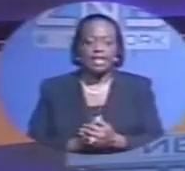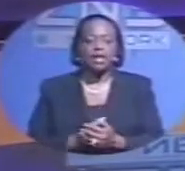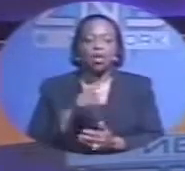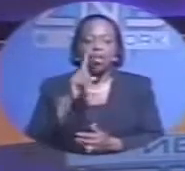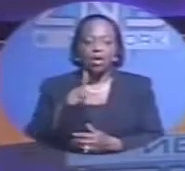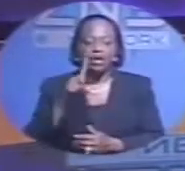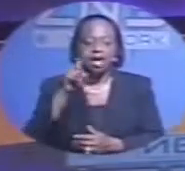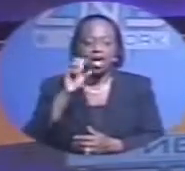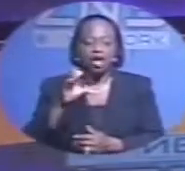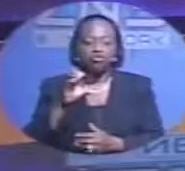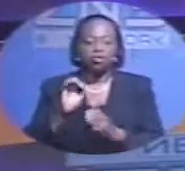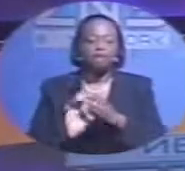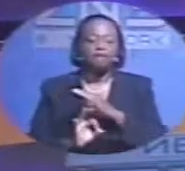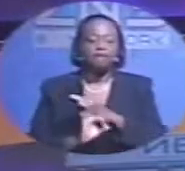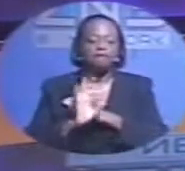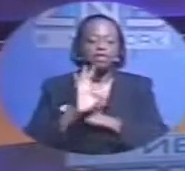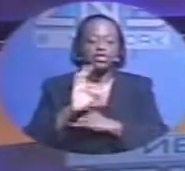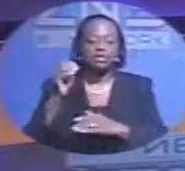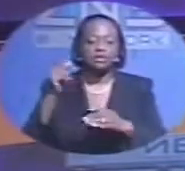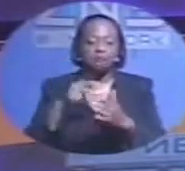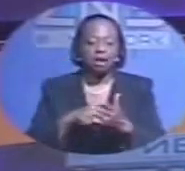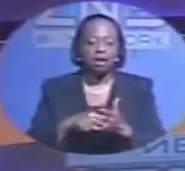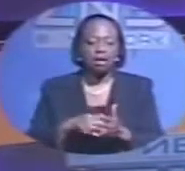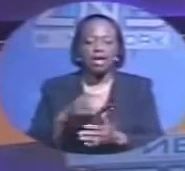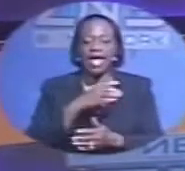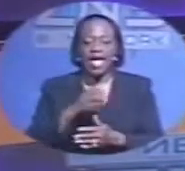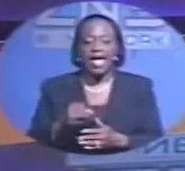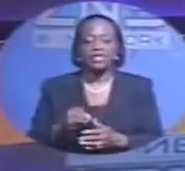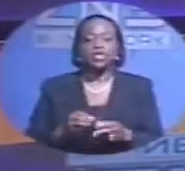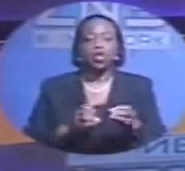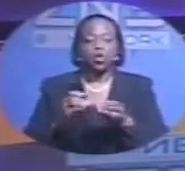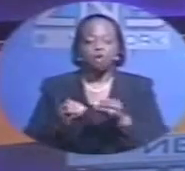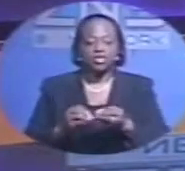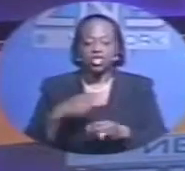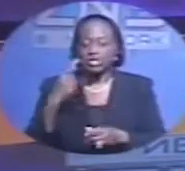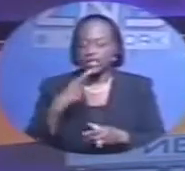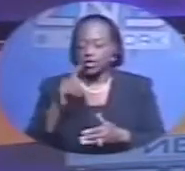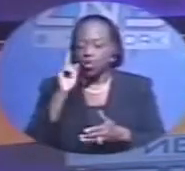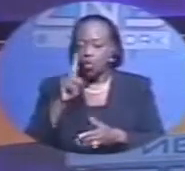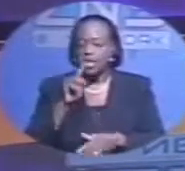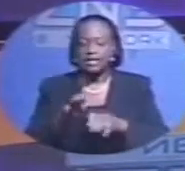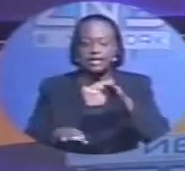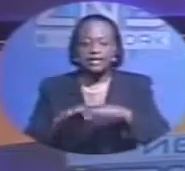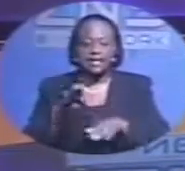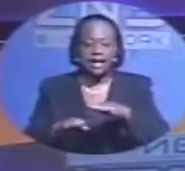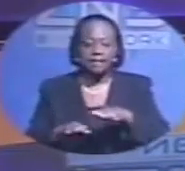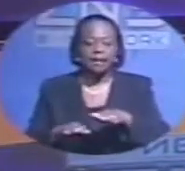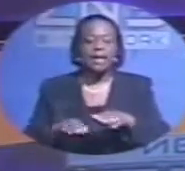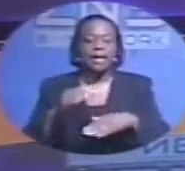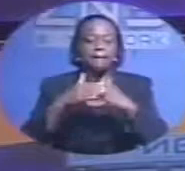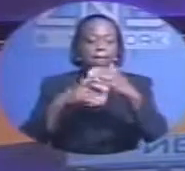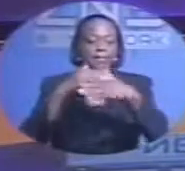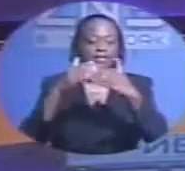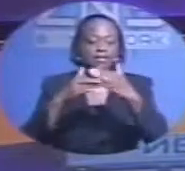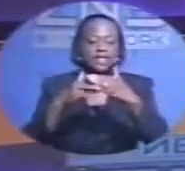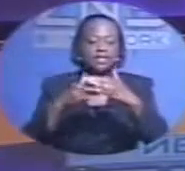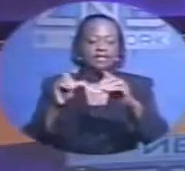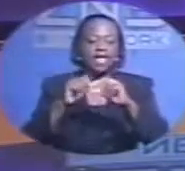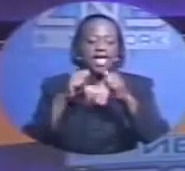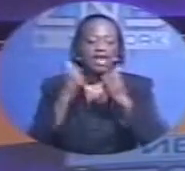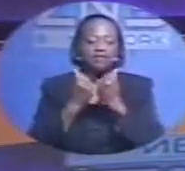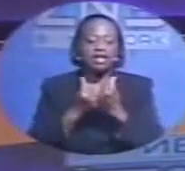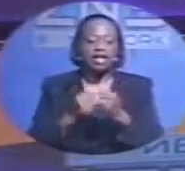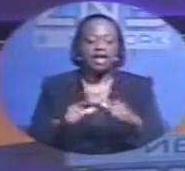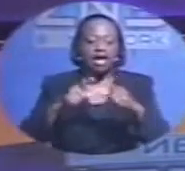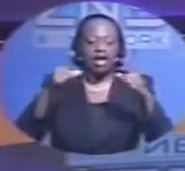the 100-foot mark, and officials maintain this is just one step in building the region's largest single-phase resort development.